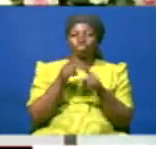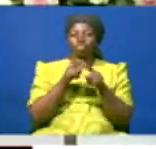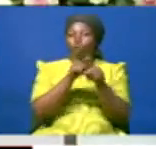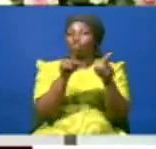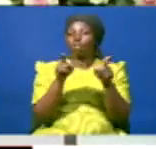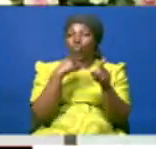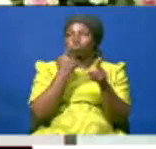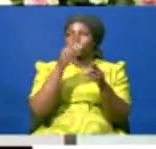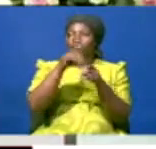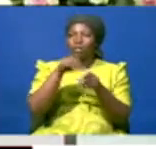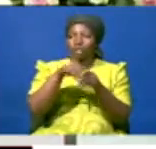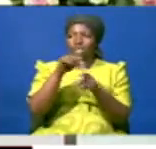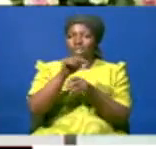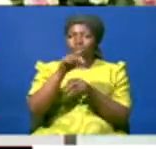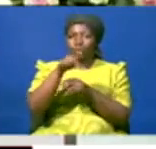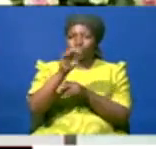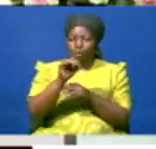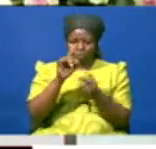T-bills or, for that matter,